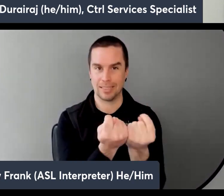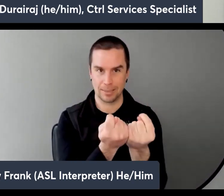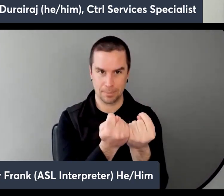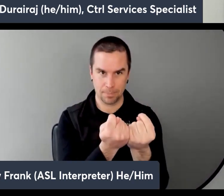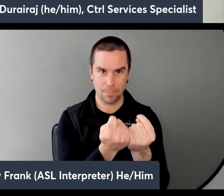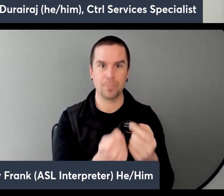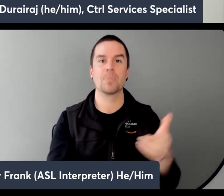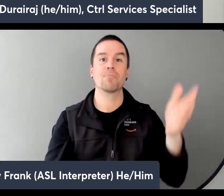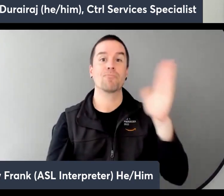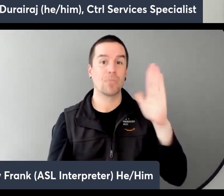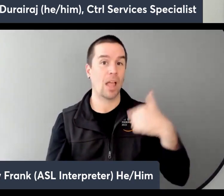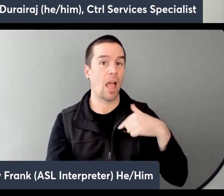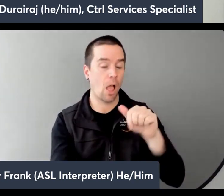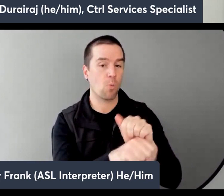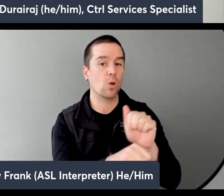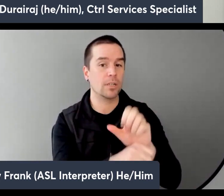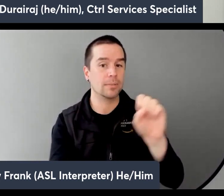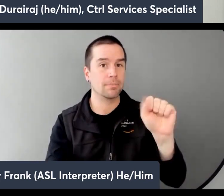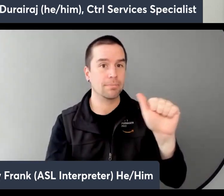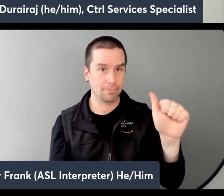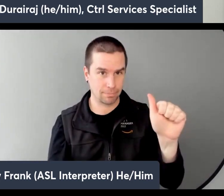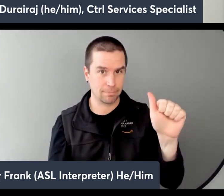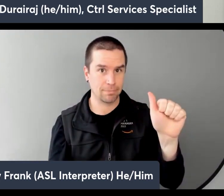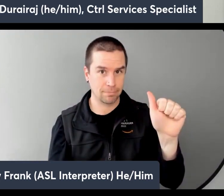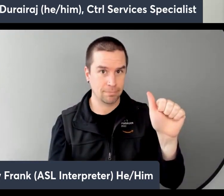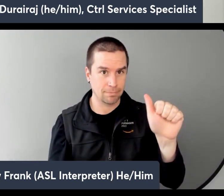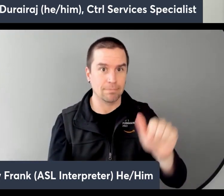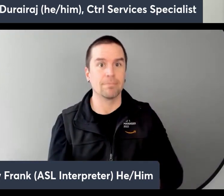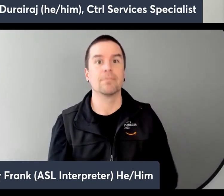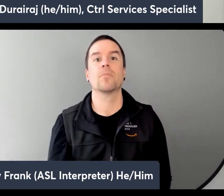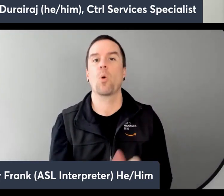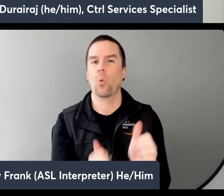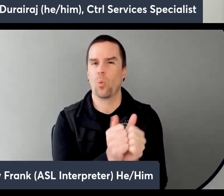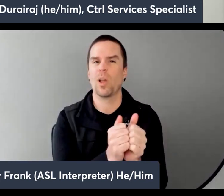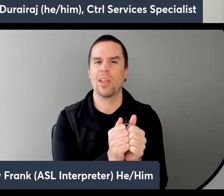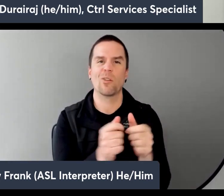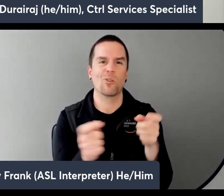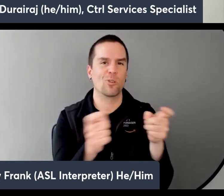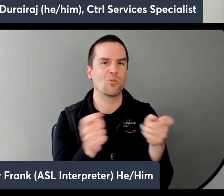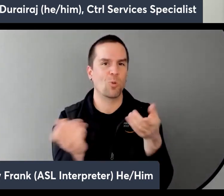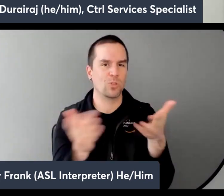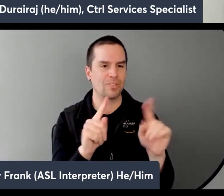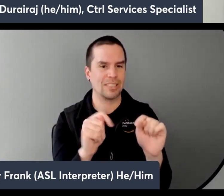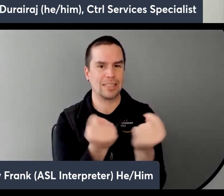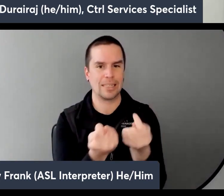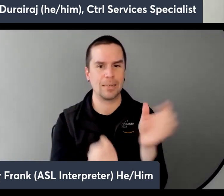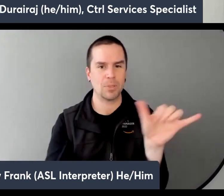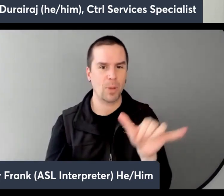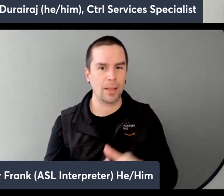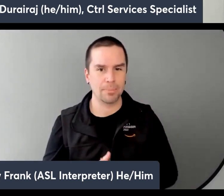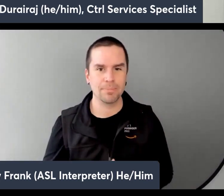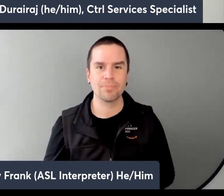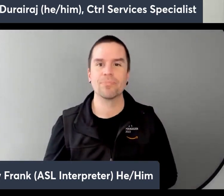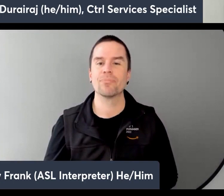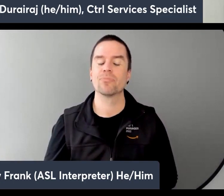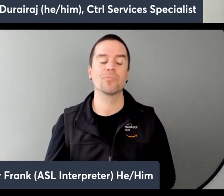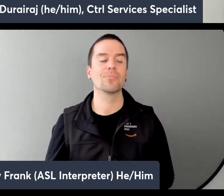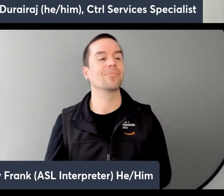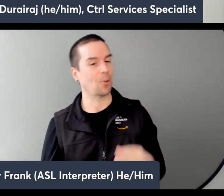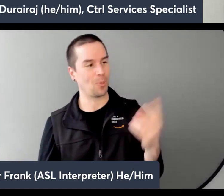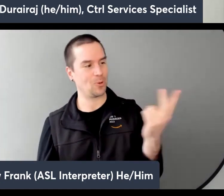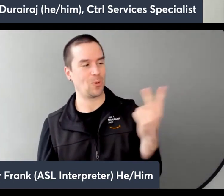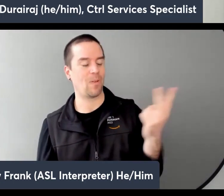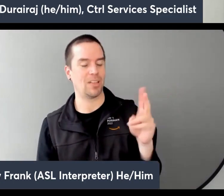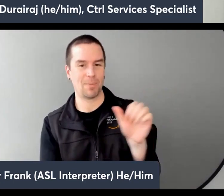architect with Nivas within the control services team as well. So Gaurav and I go long